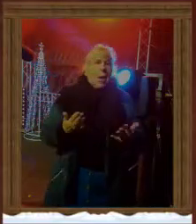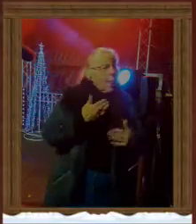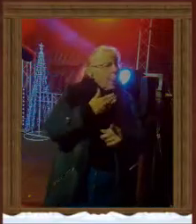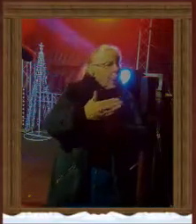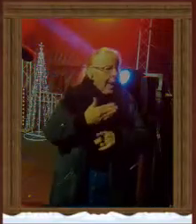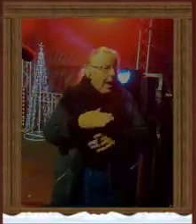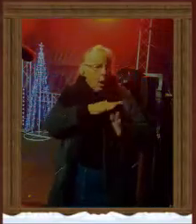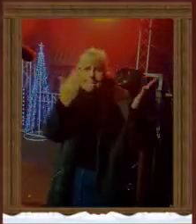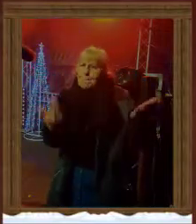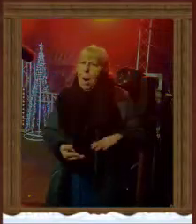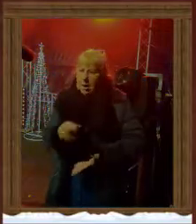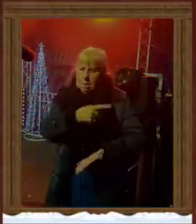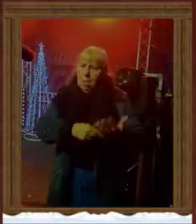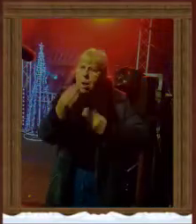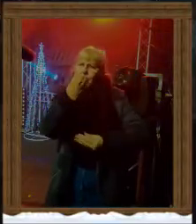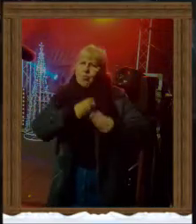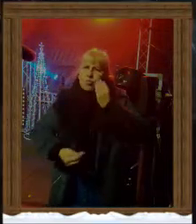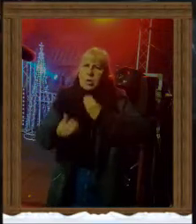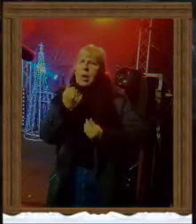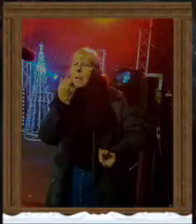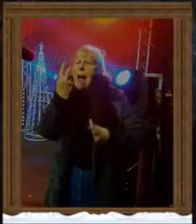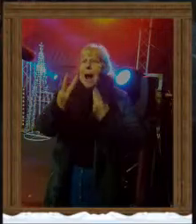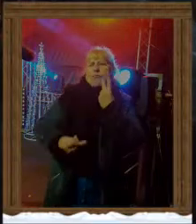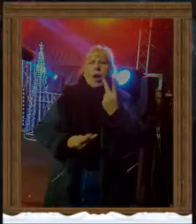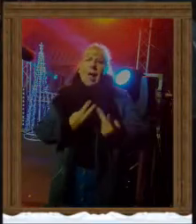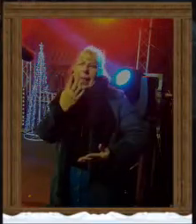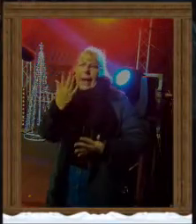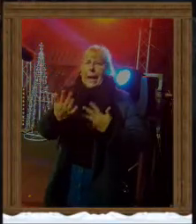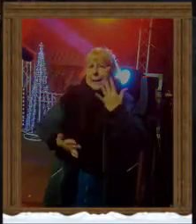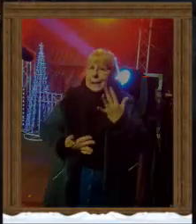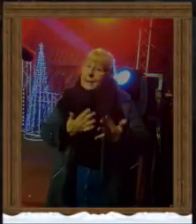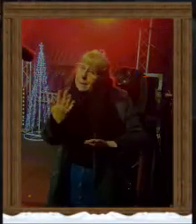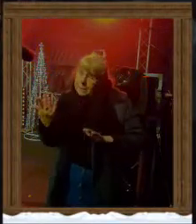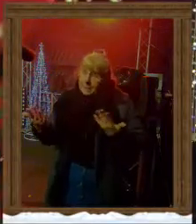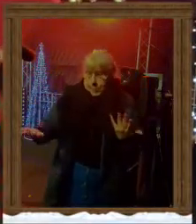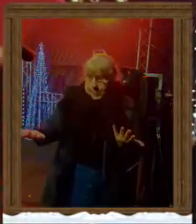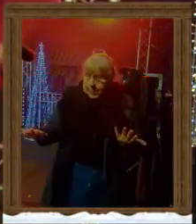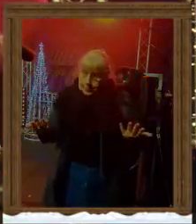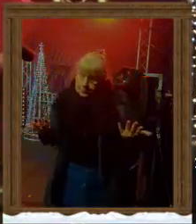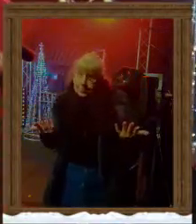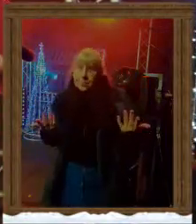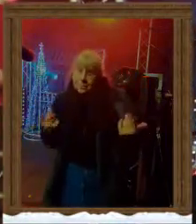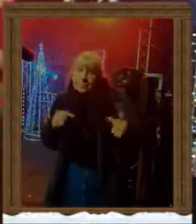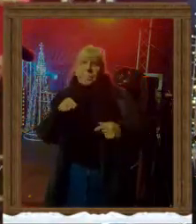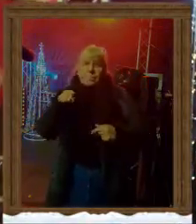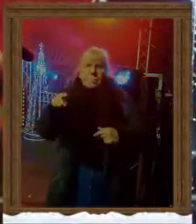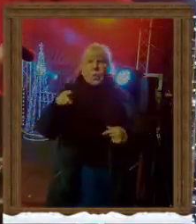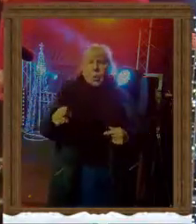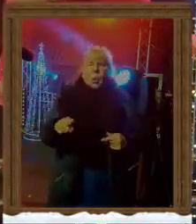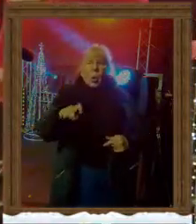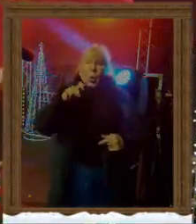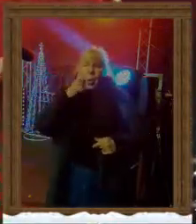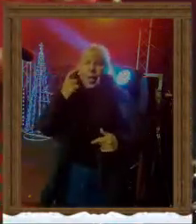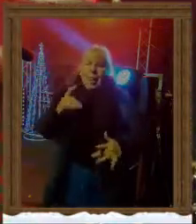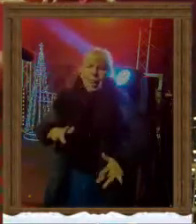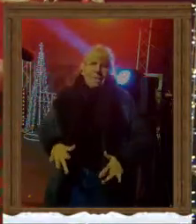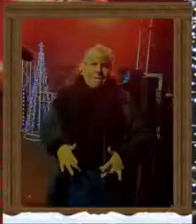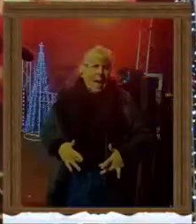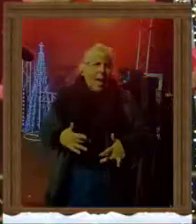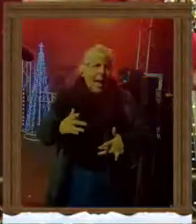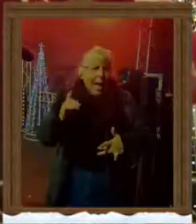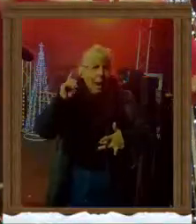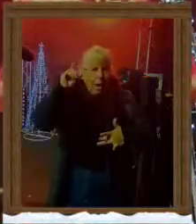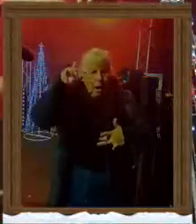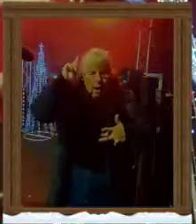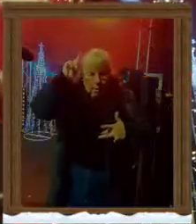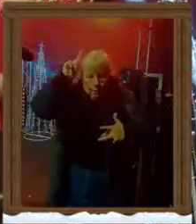some pumpkin pie and we'll do some caroling. You will get a